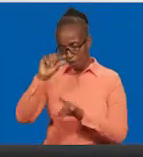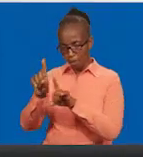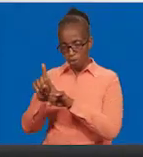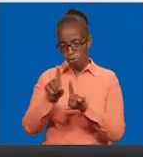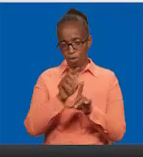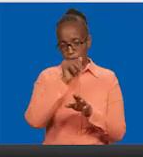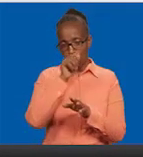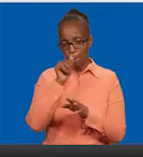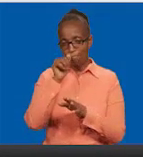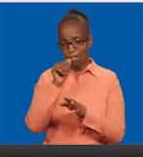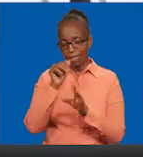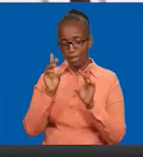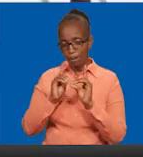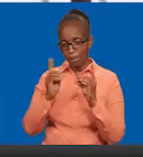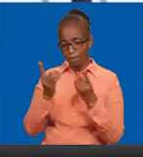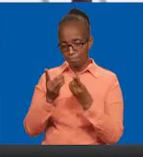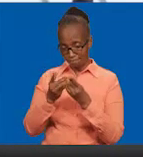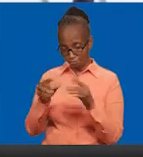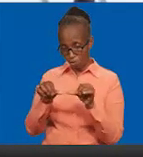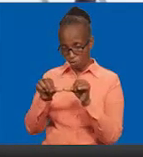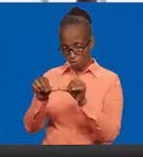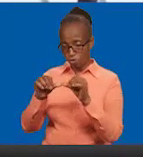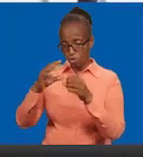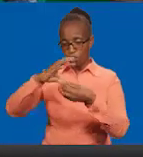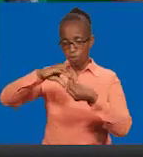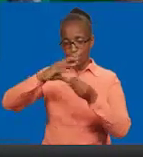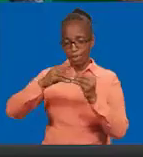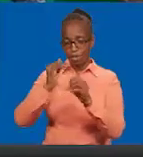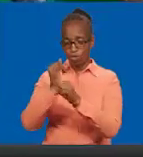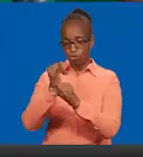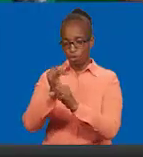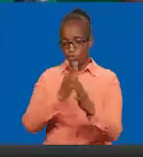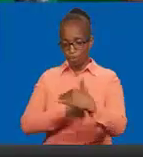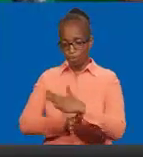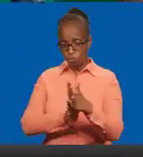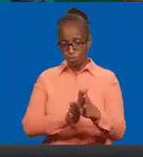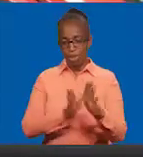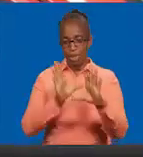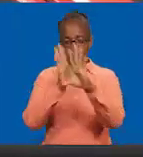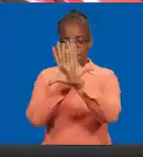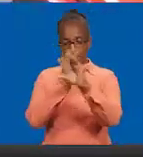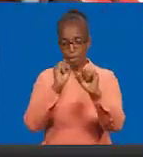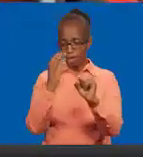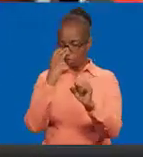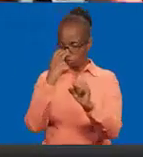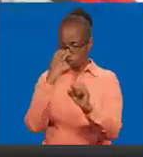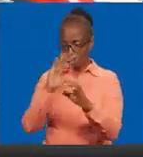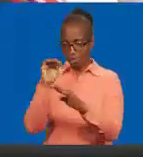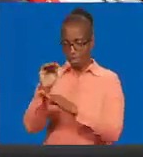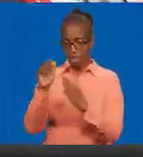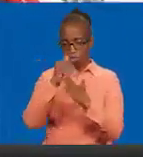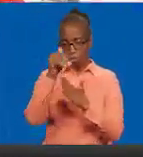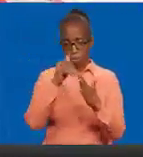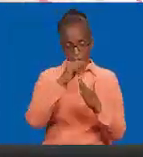Serikali na sekta ya viwanda ya watu binafsi wanapoendelea kubuni nafasi za ajira, Rais William